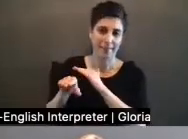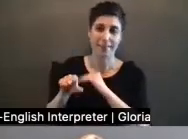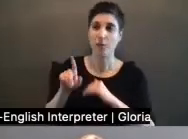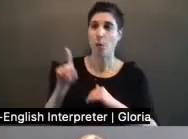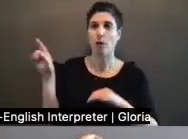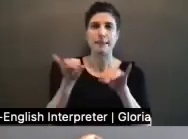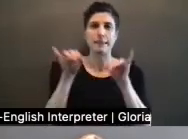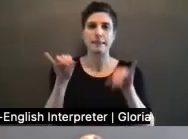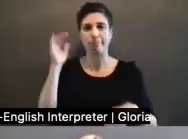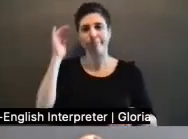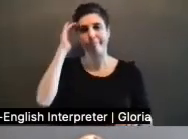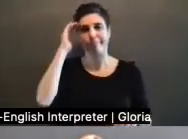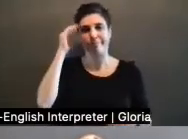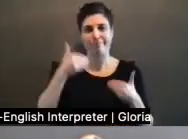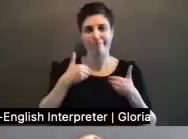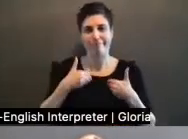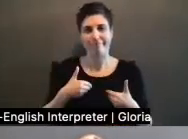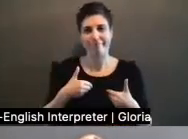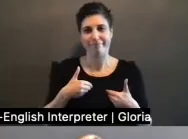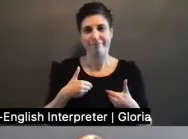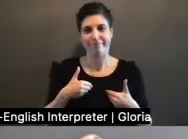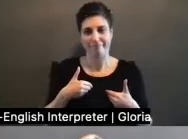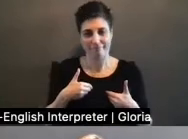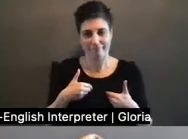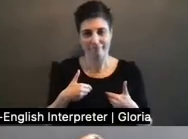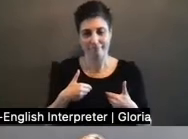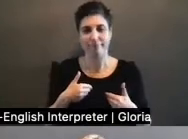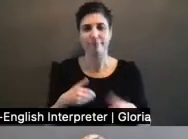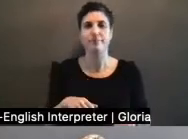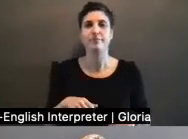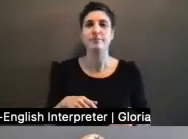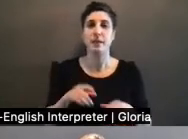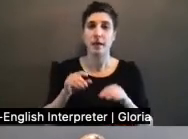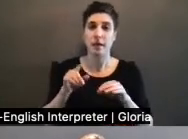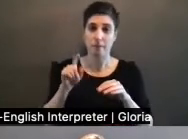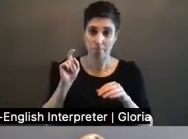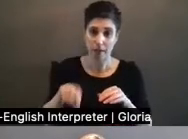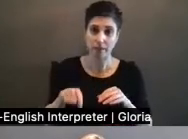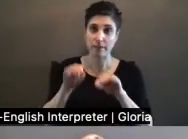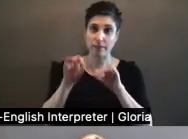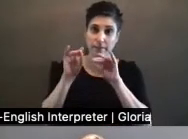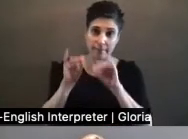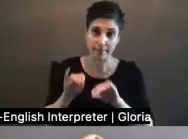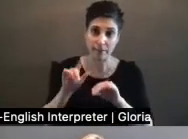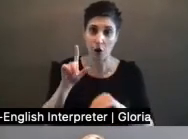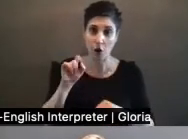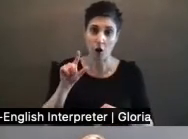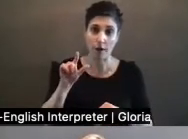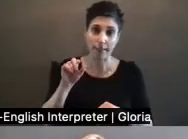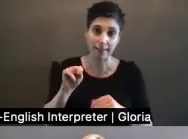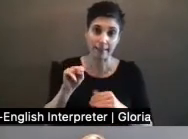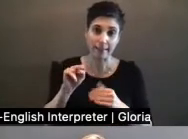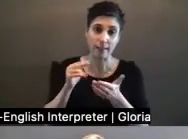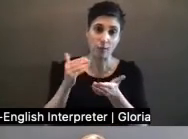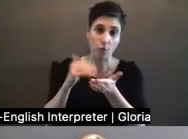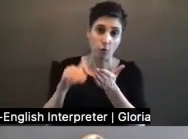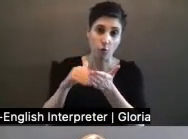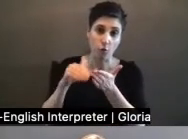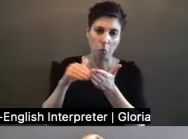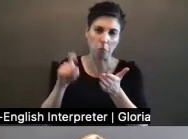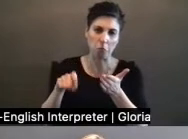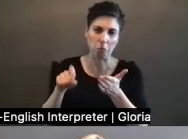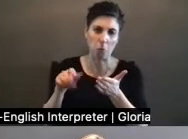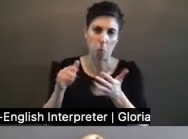if it doesn't, hopefully you have it saved and it will let you into the session as well. Now, what you will see on my